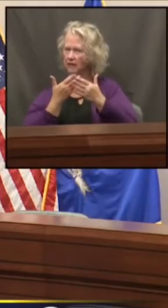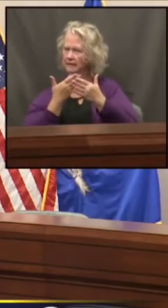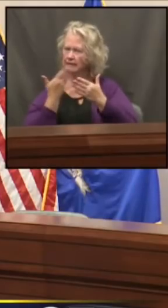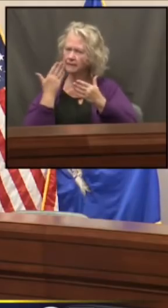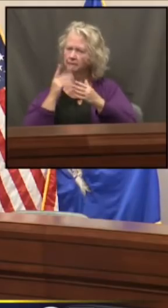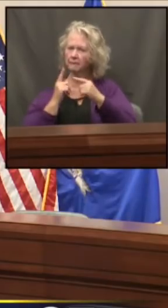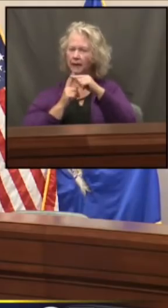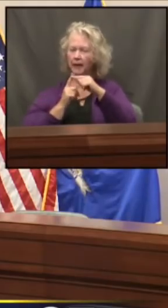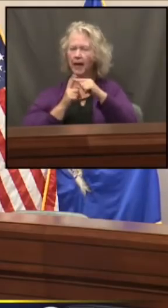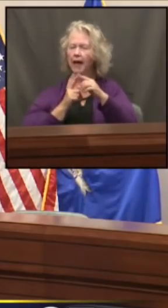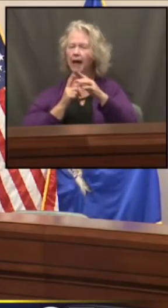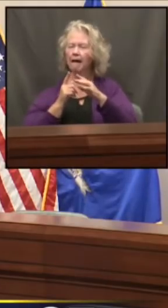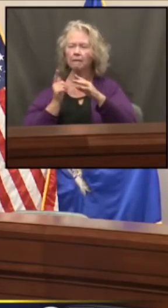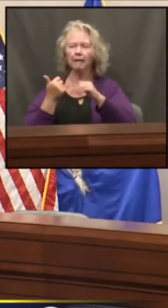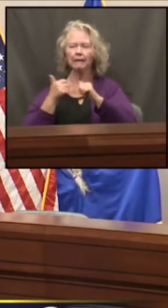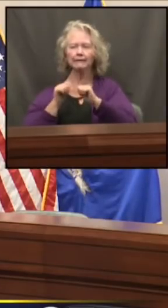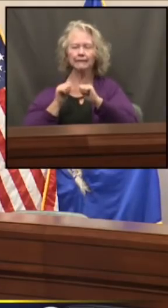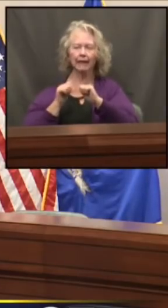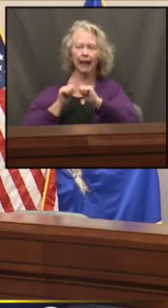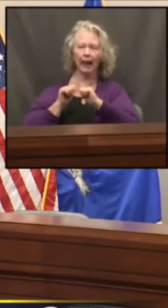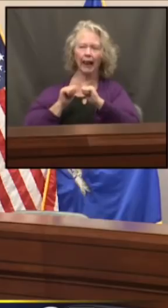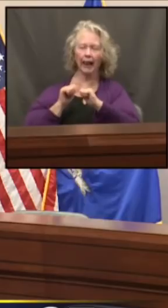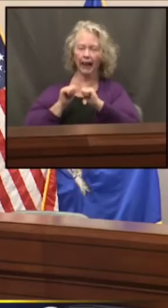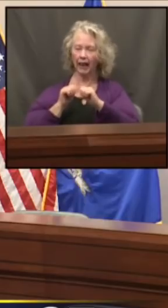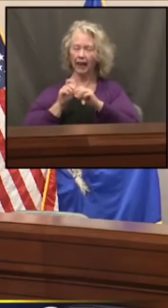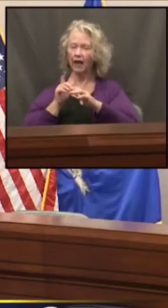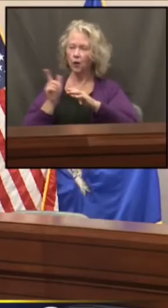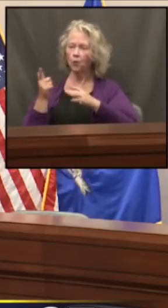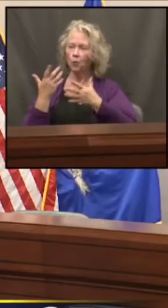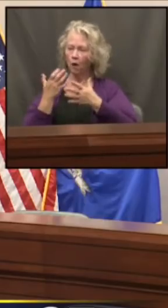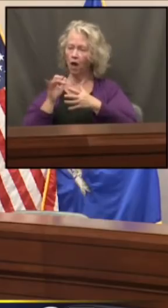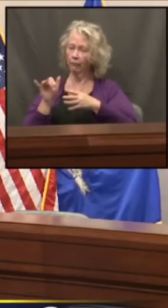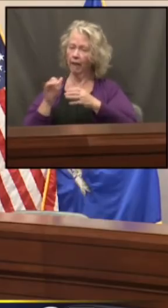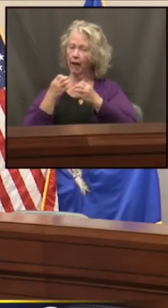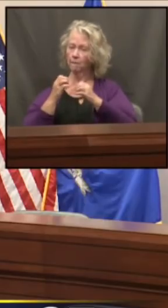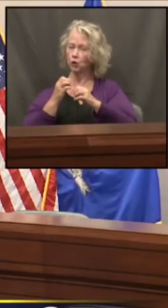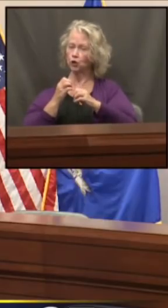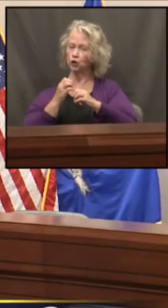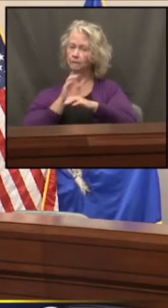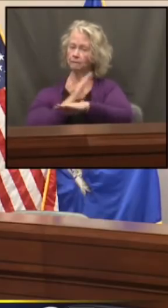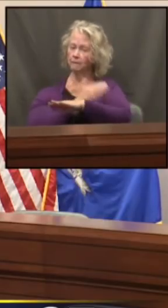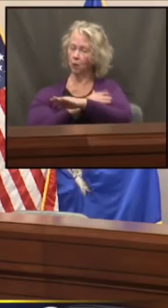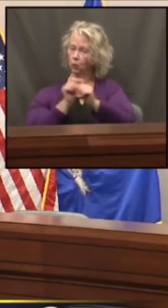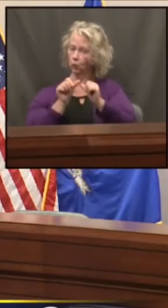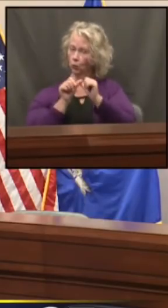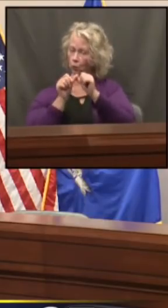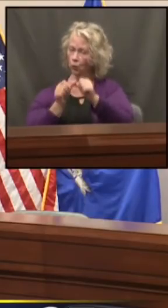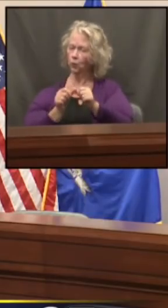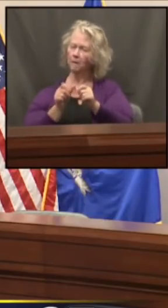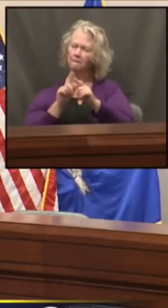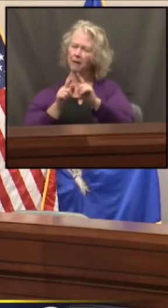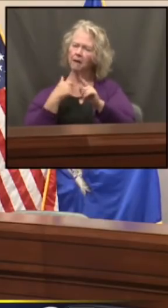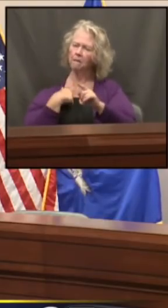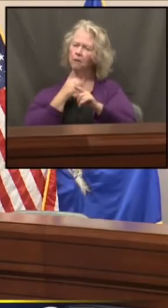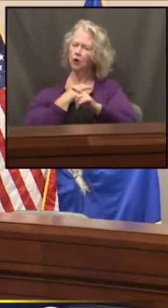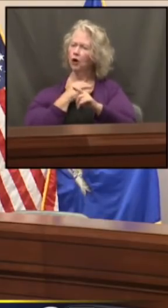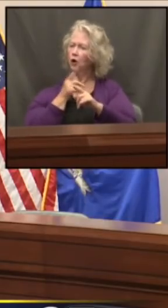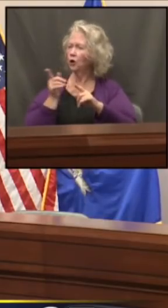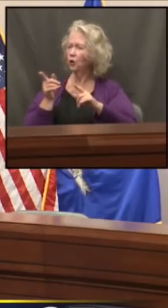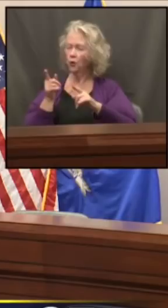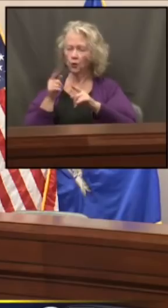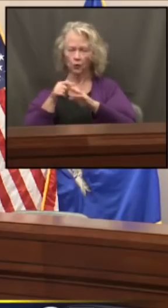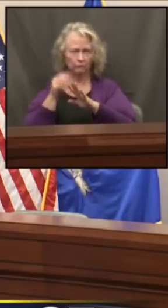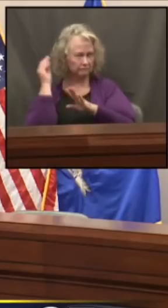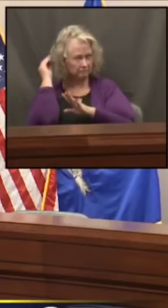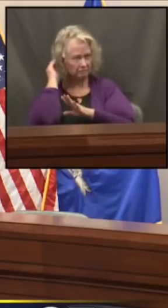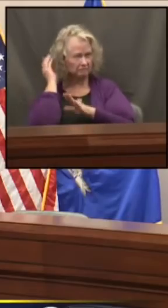when you're asking for the emergency declarations to be extended. In your mind, is there any sort of metric or threshold for